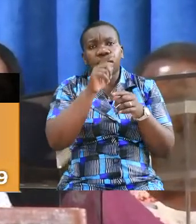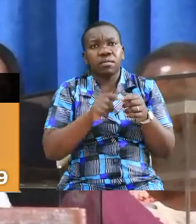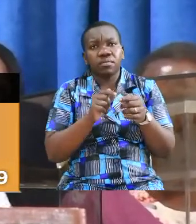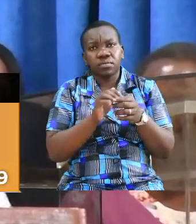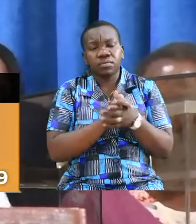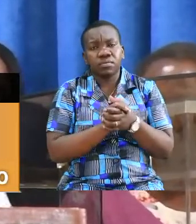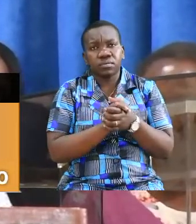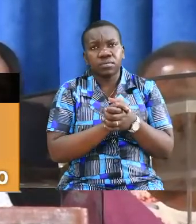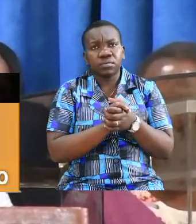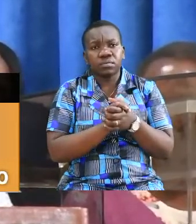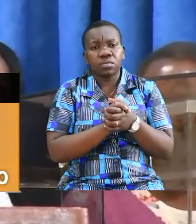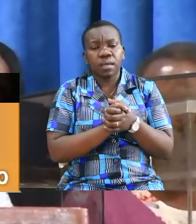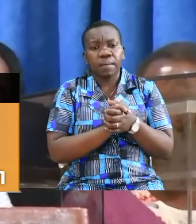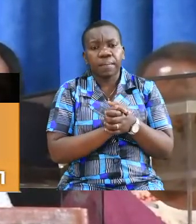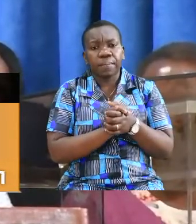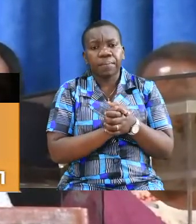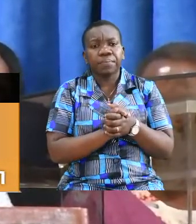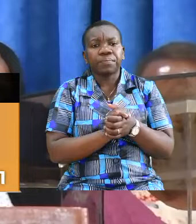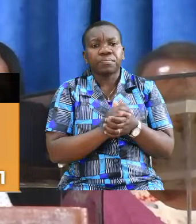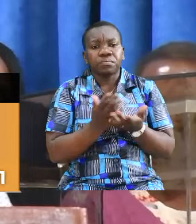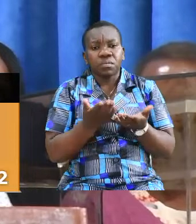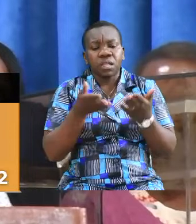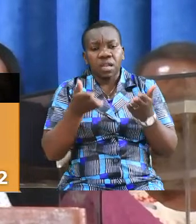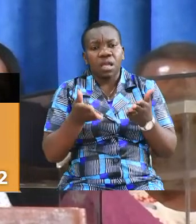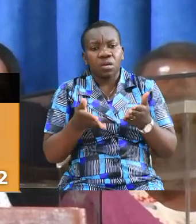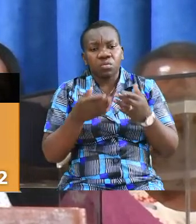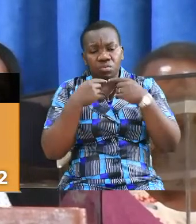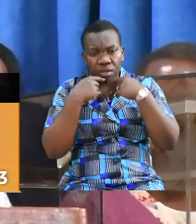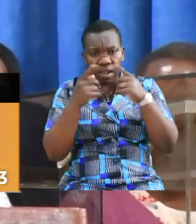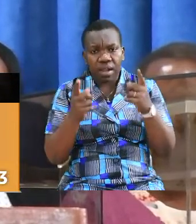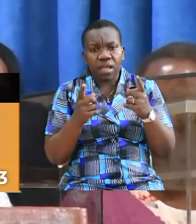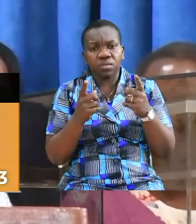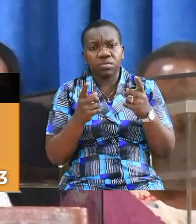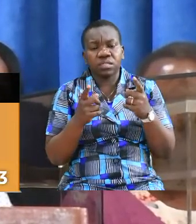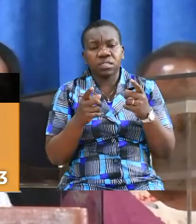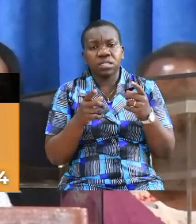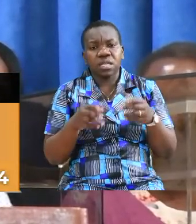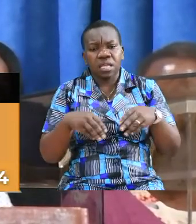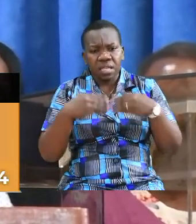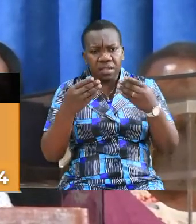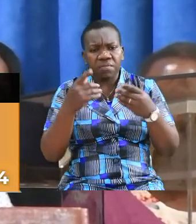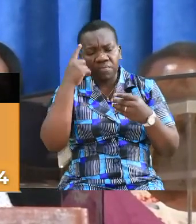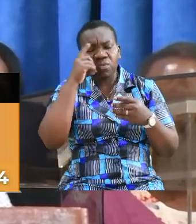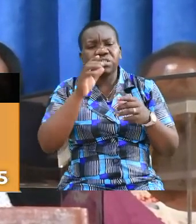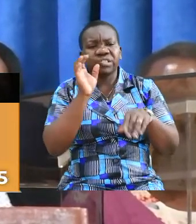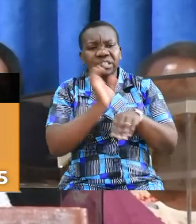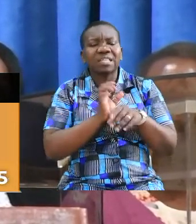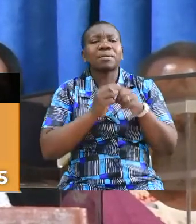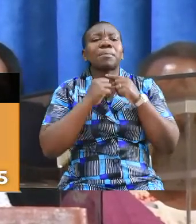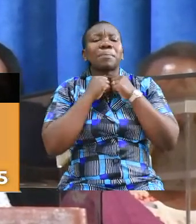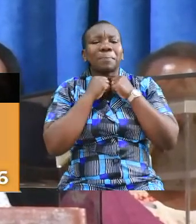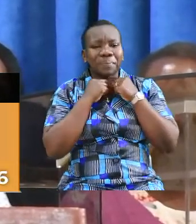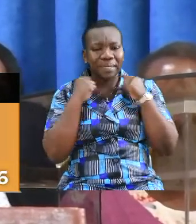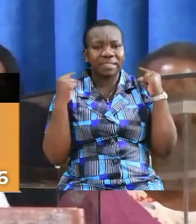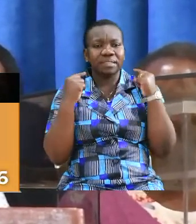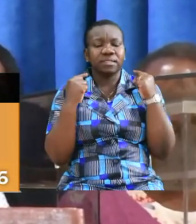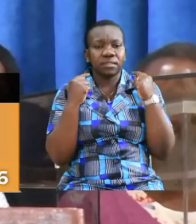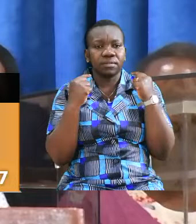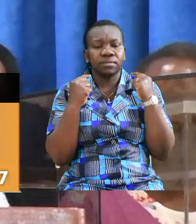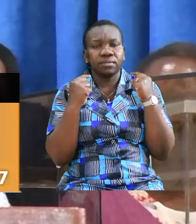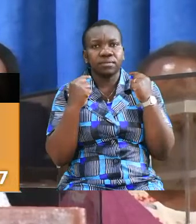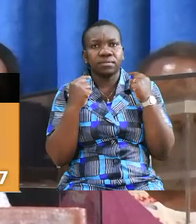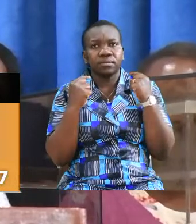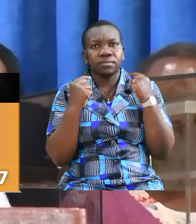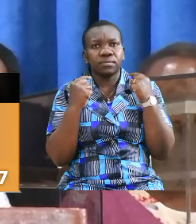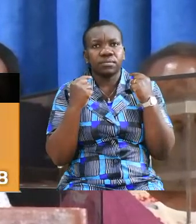the presbytery, having followed all the procedure on removal of a church minister from the exercise of the ordained office of a minister